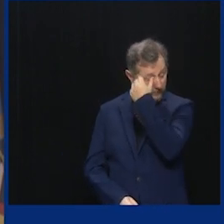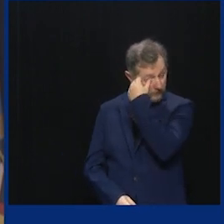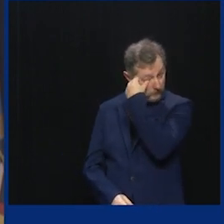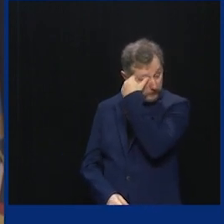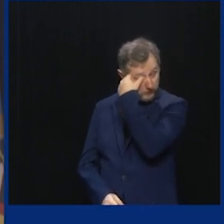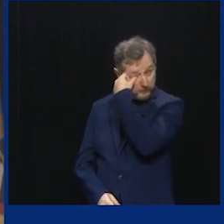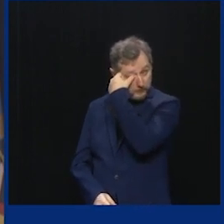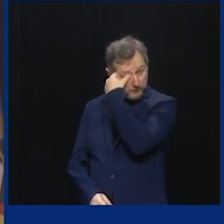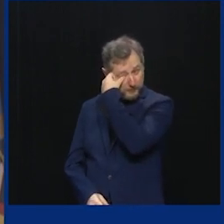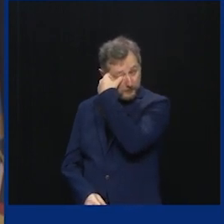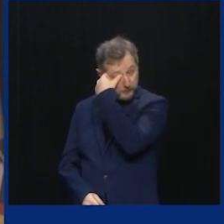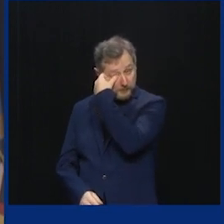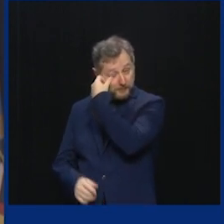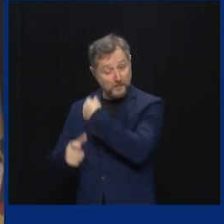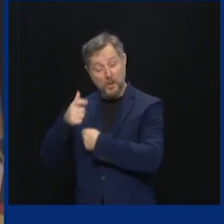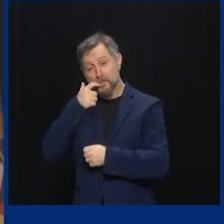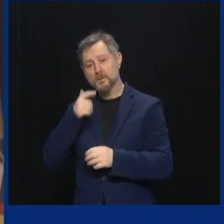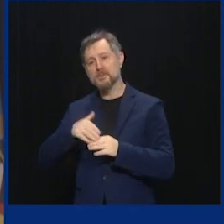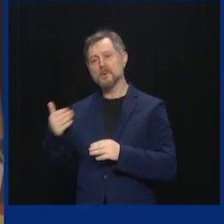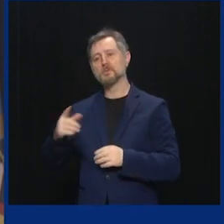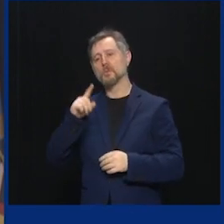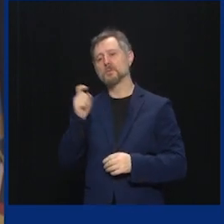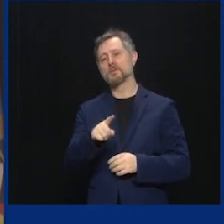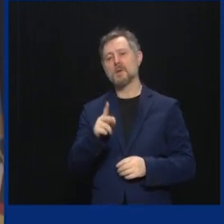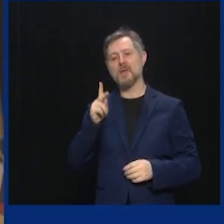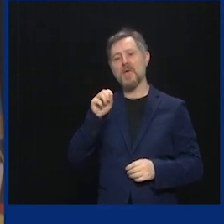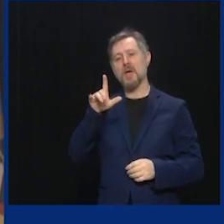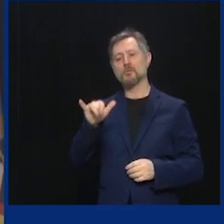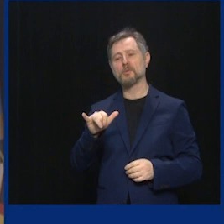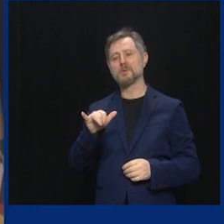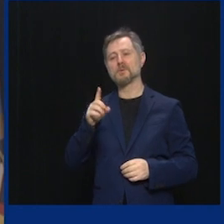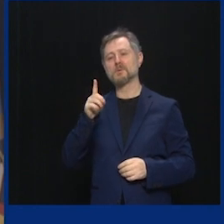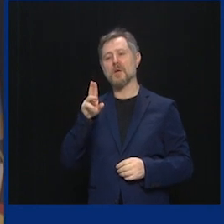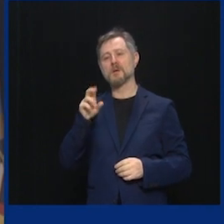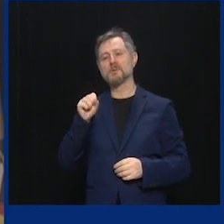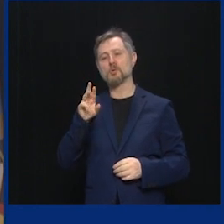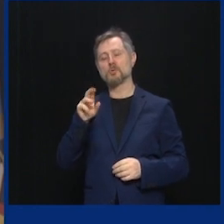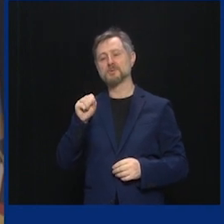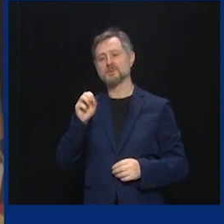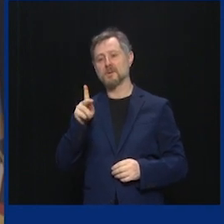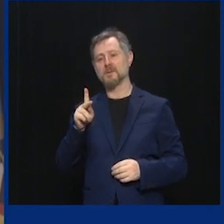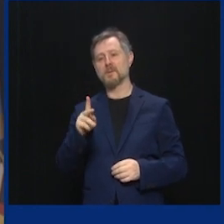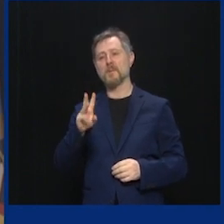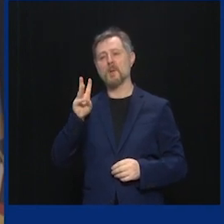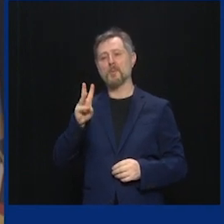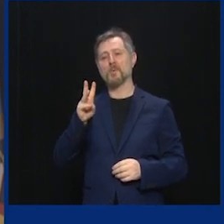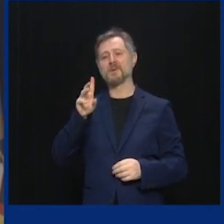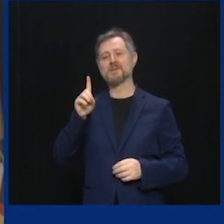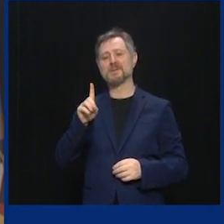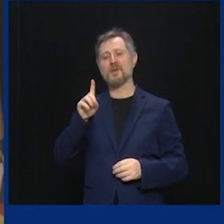Governor, your next question comes from Kelly Dudzik of WGRZ. Kelly, your mic is open.